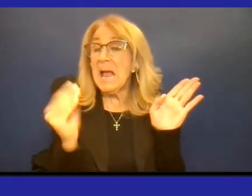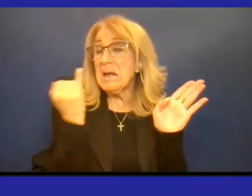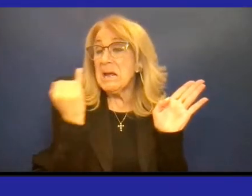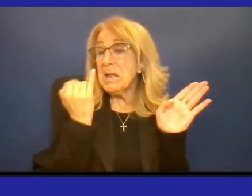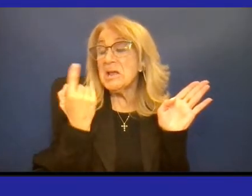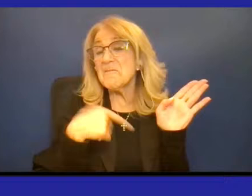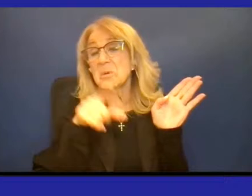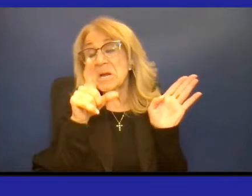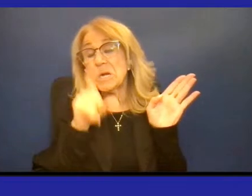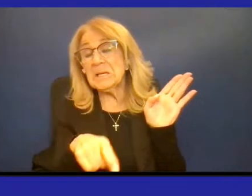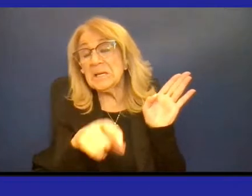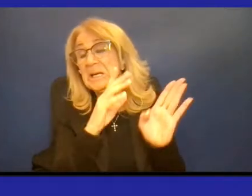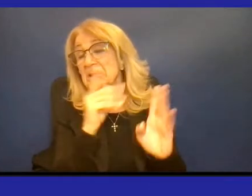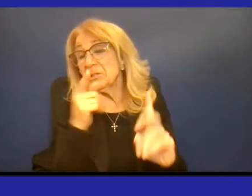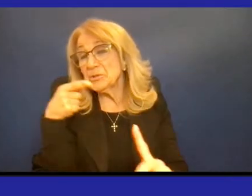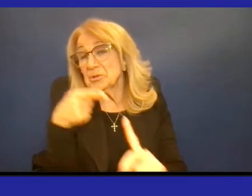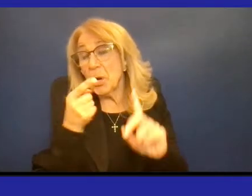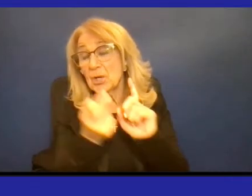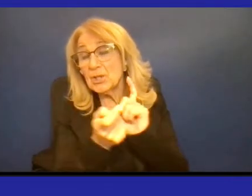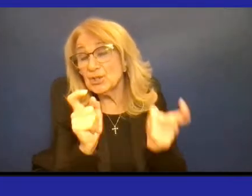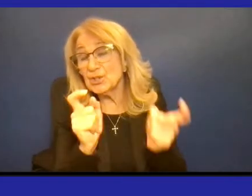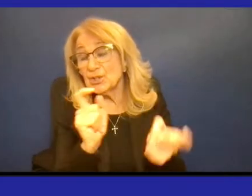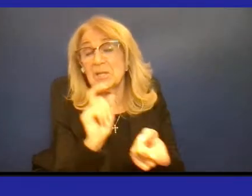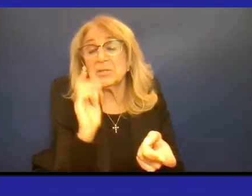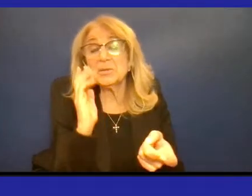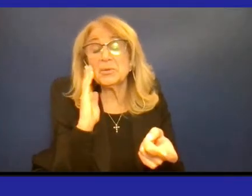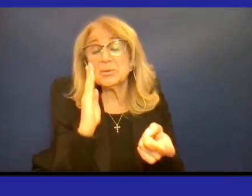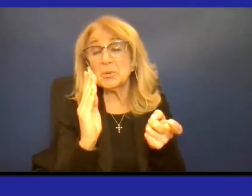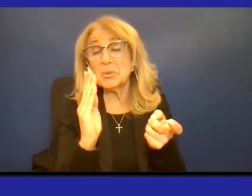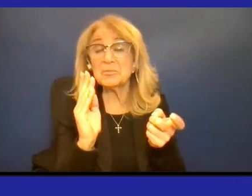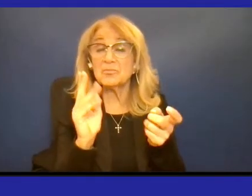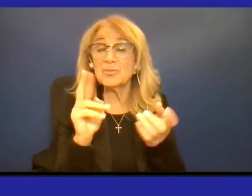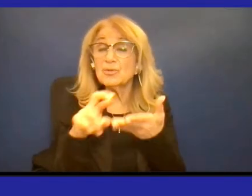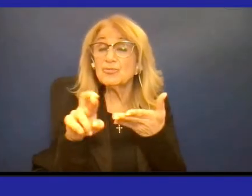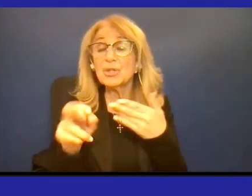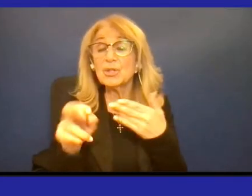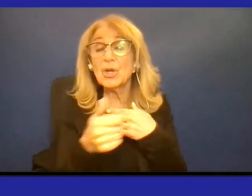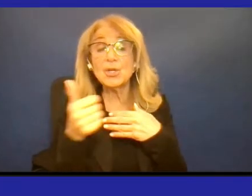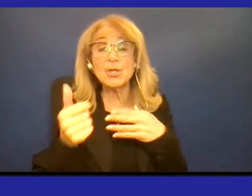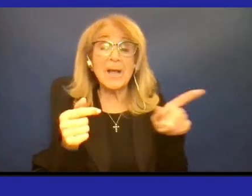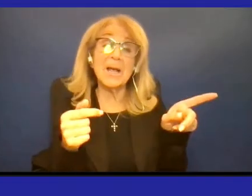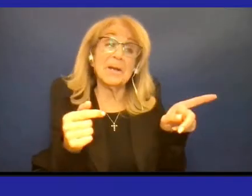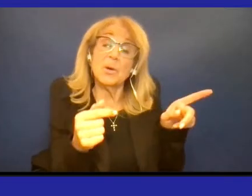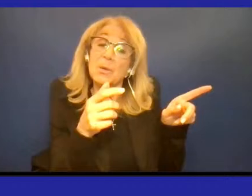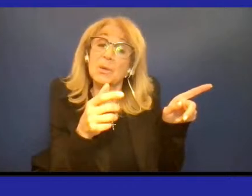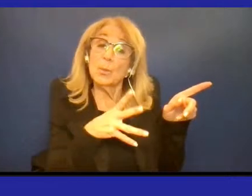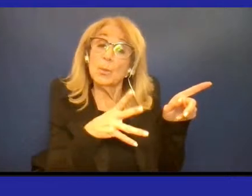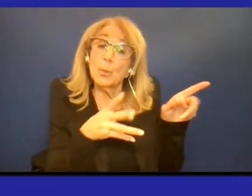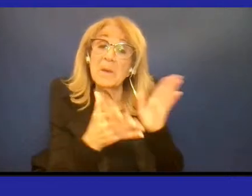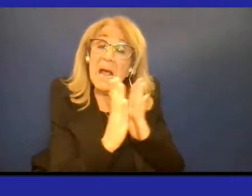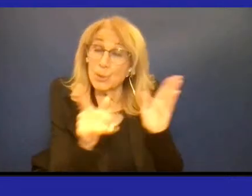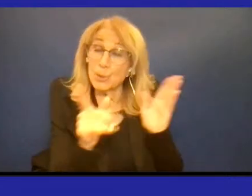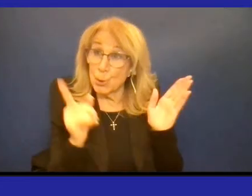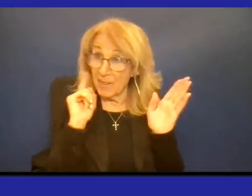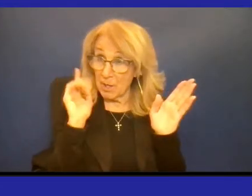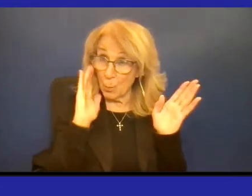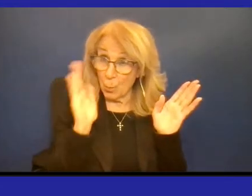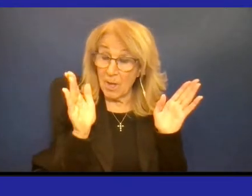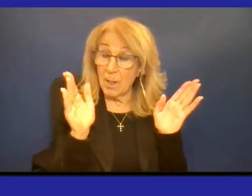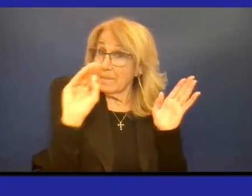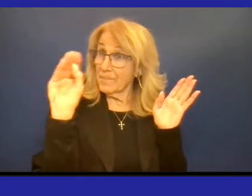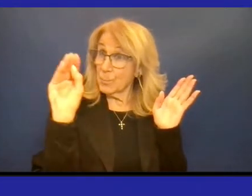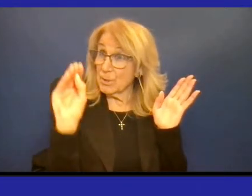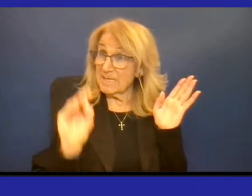change as we implement the new methodology. So do you think by doing that, the percentage of spend